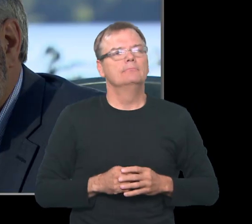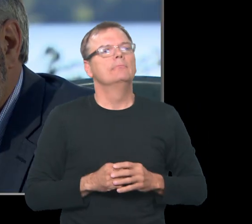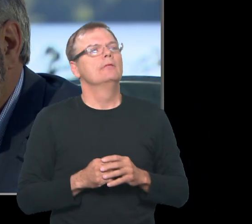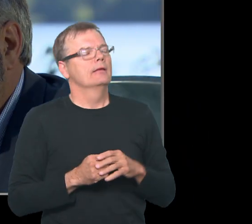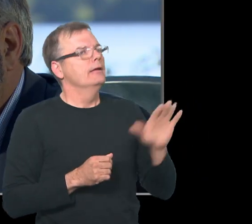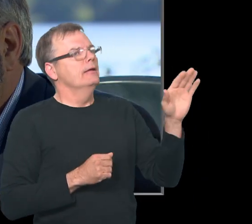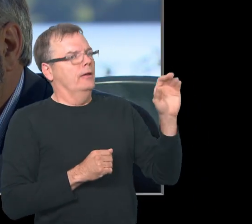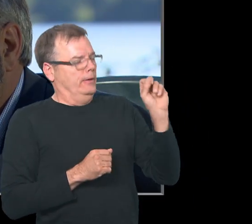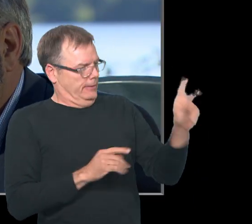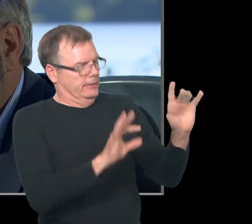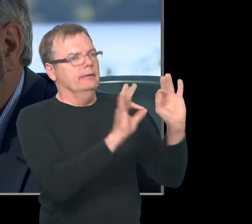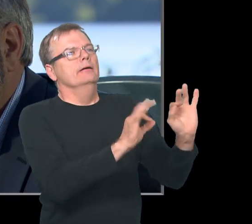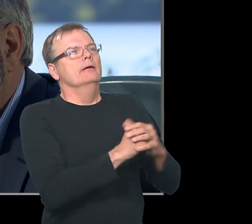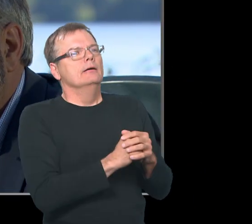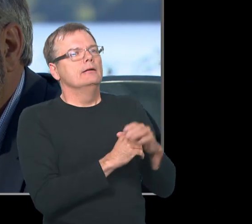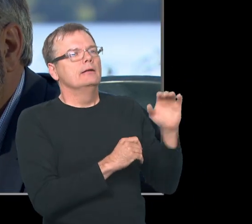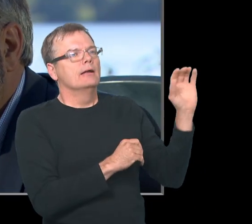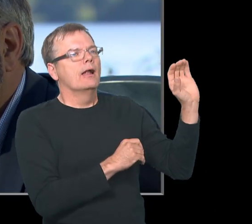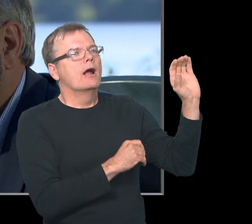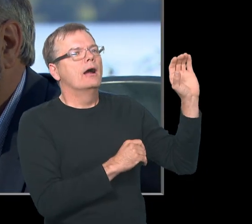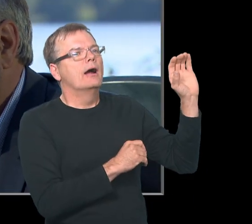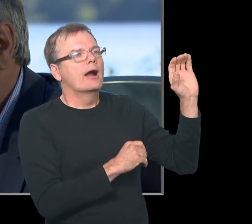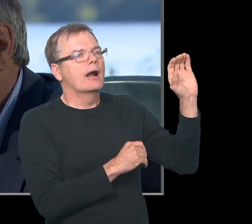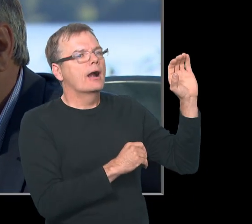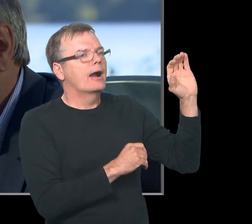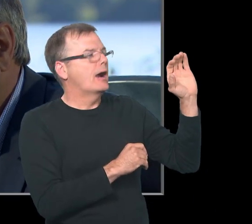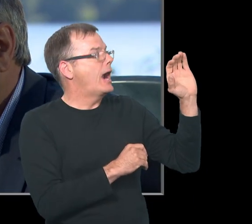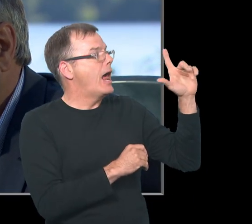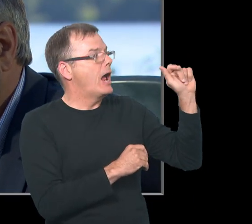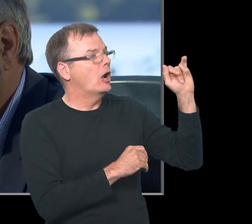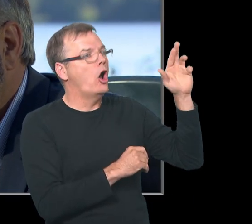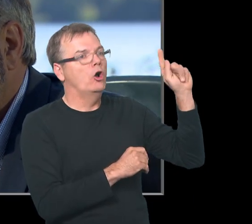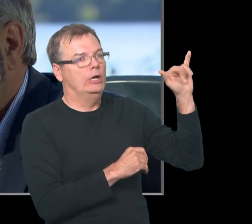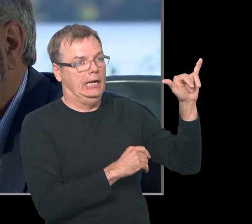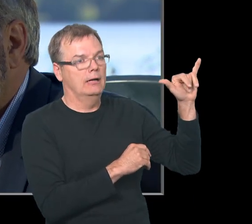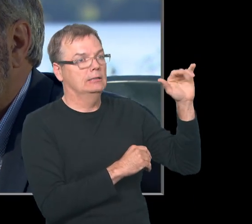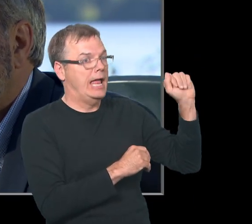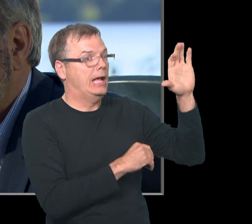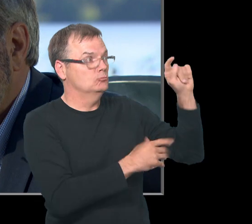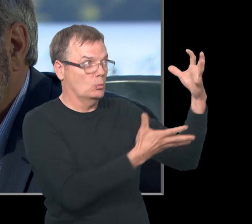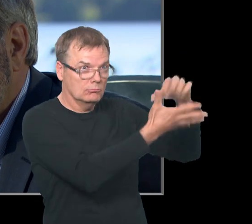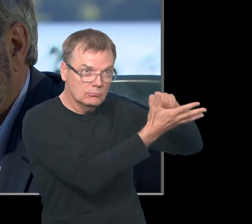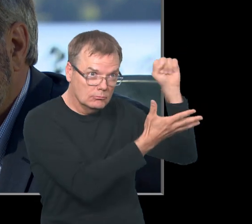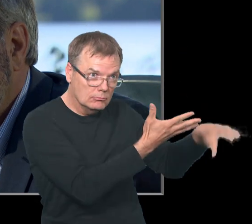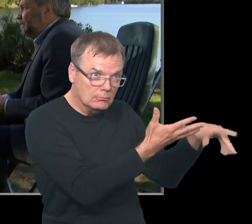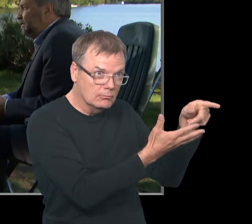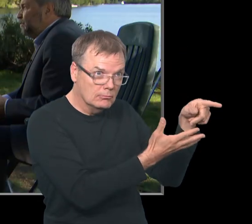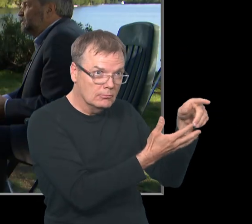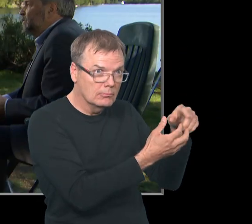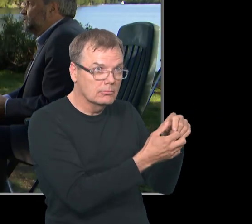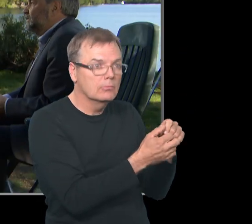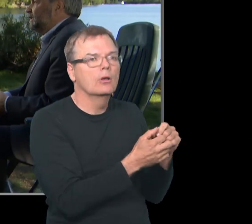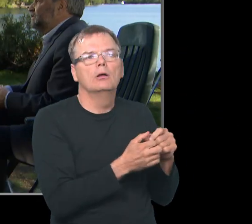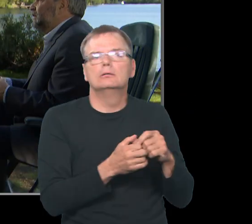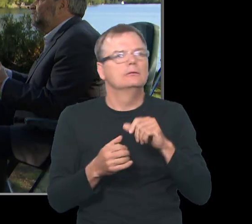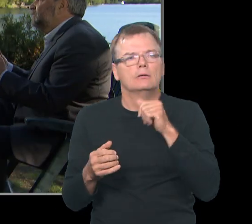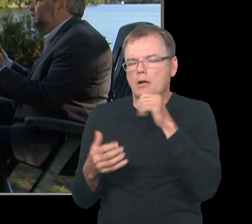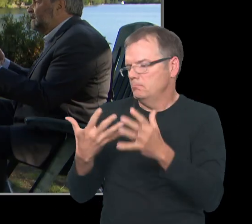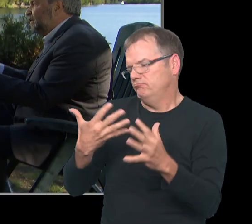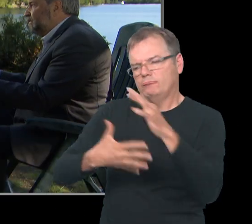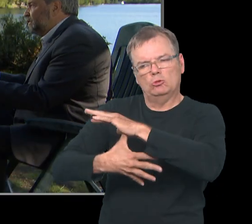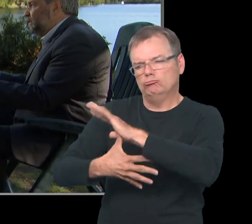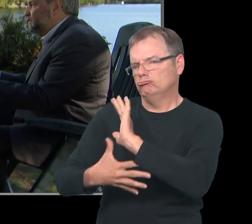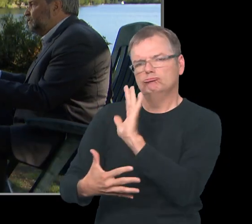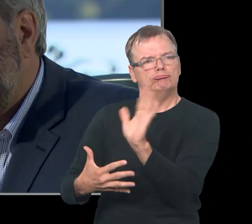not. We've looked at the Supreme Court decision, which says that you need two things. You need qualitative clarity, which goes to things like